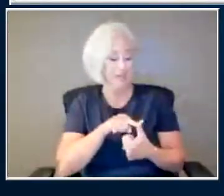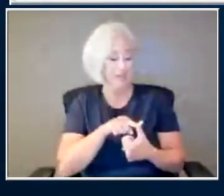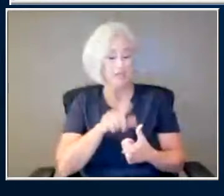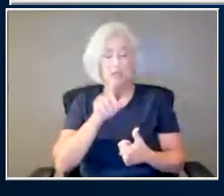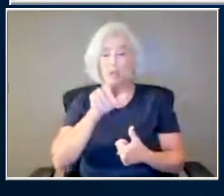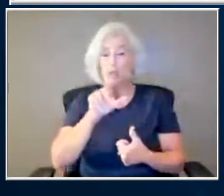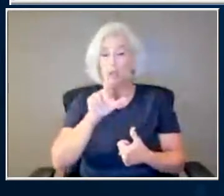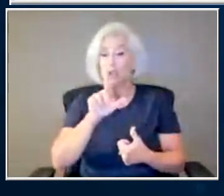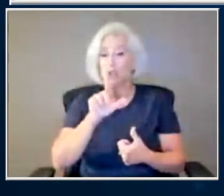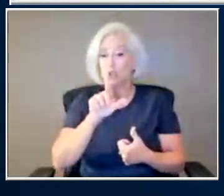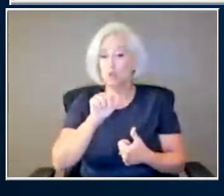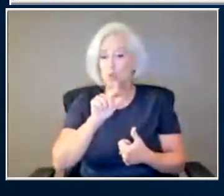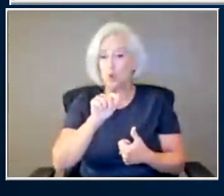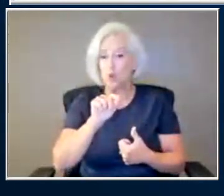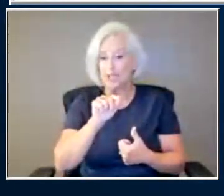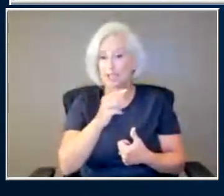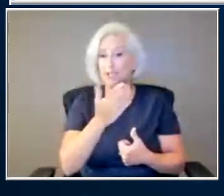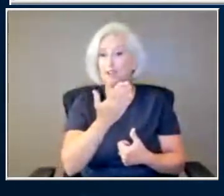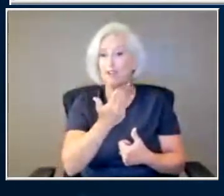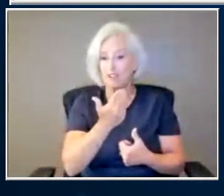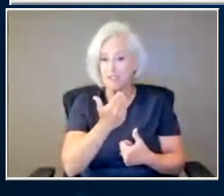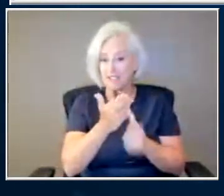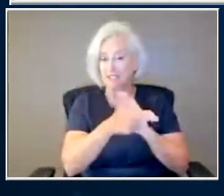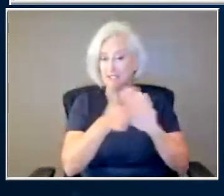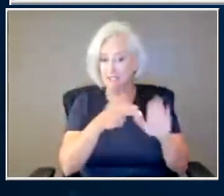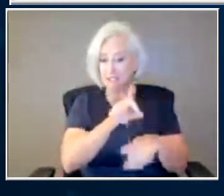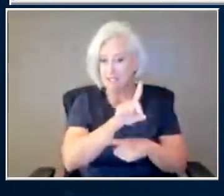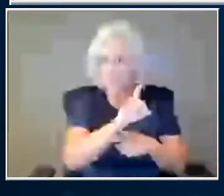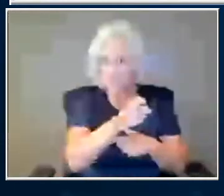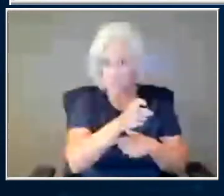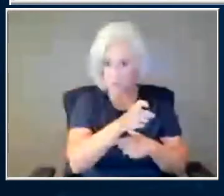metastatic by 2017, and then fast forward to